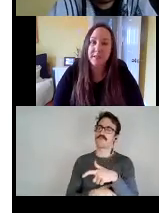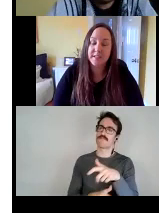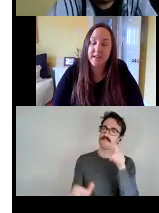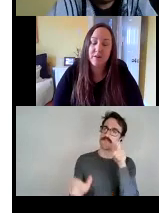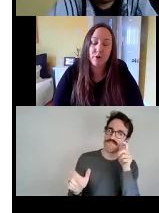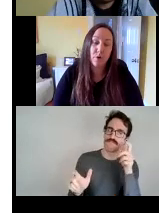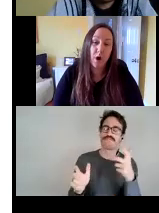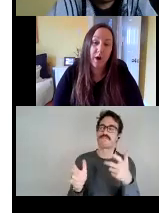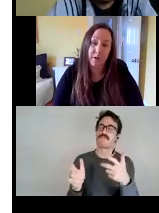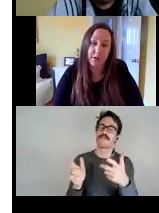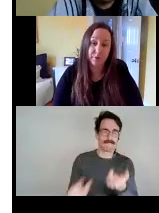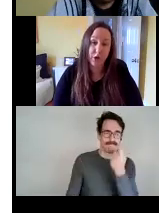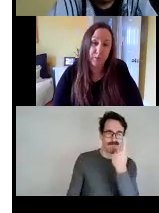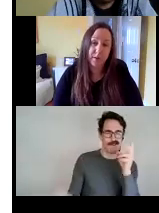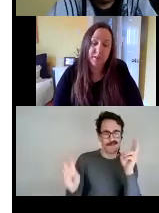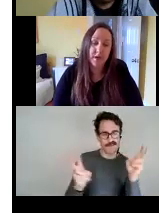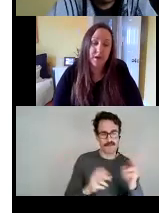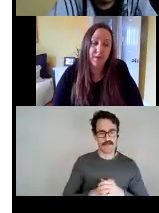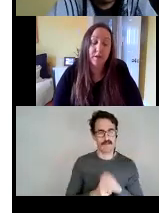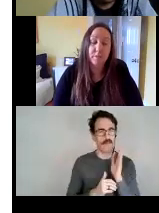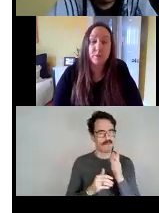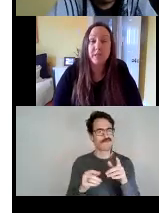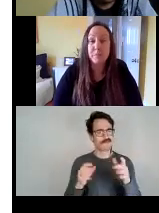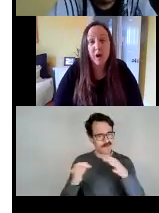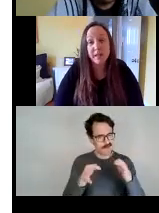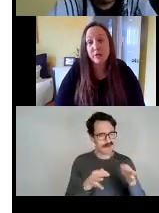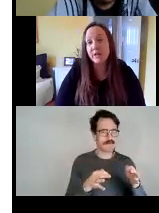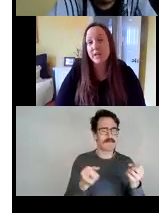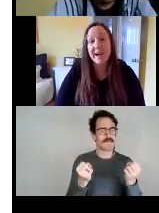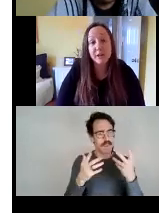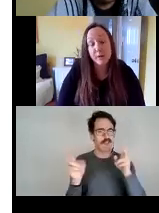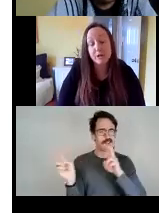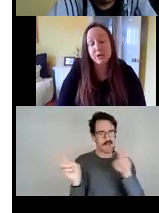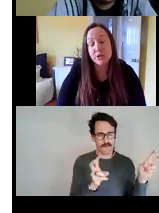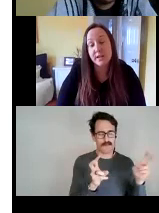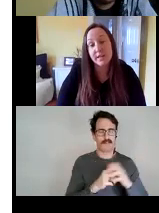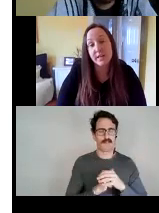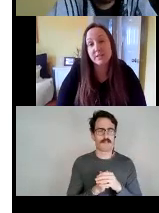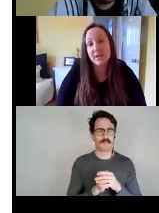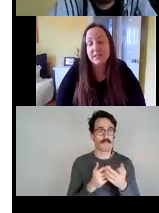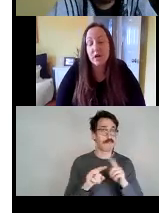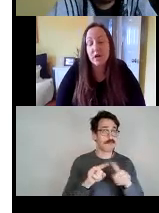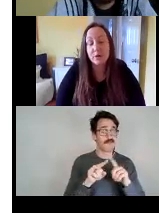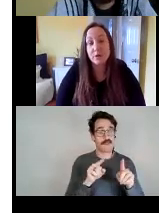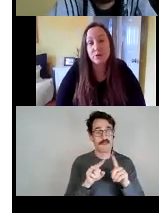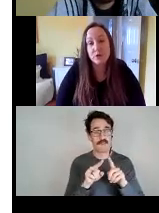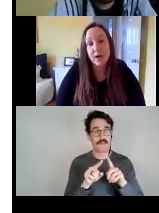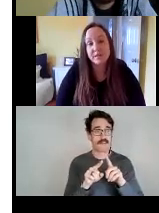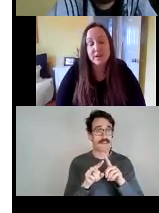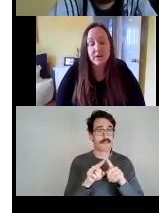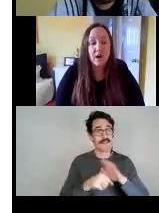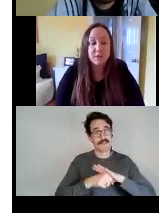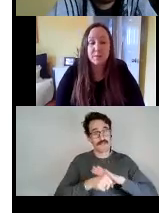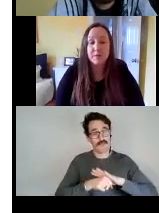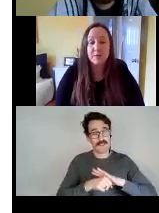webinars, like I say, cover a wide range of topics. They can be really applied learning, like acupressure techniques to help reduce